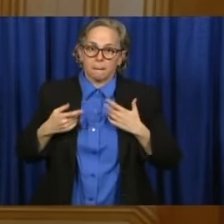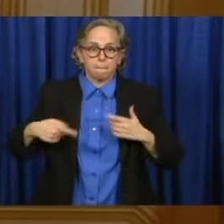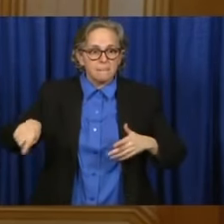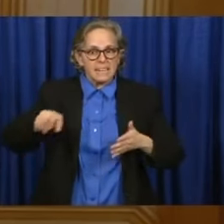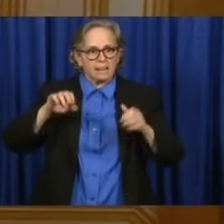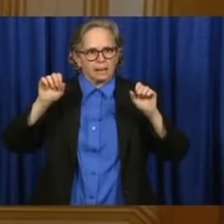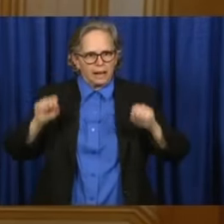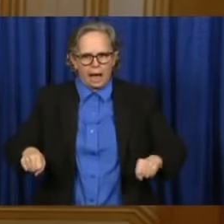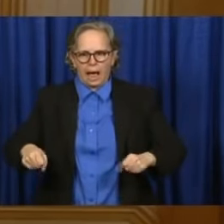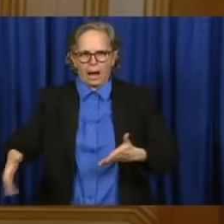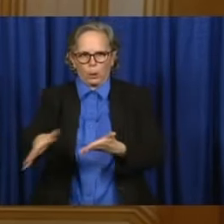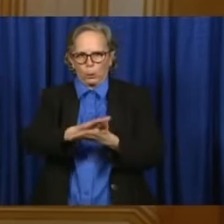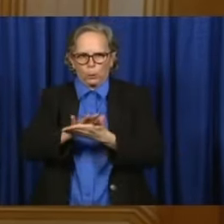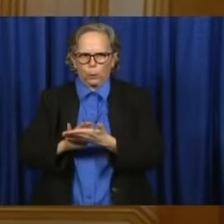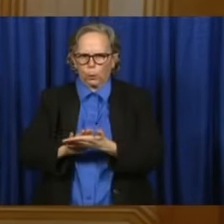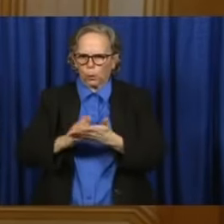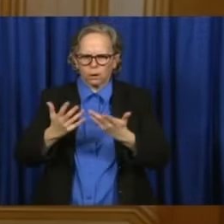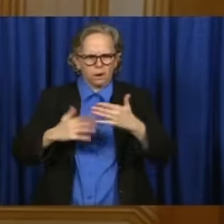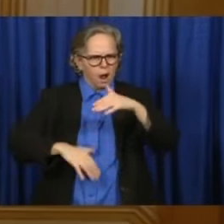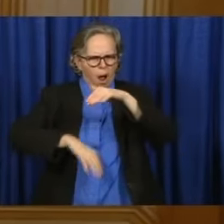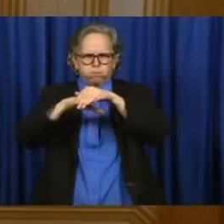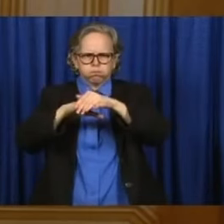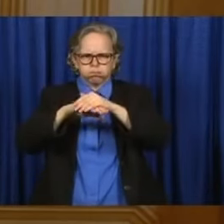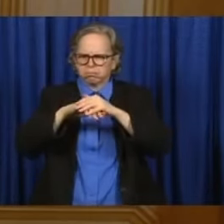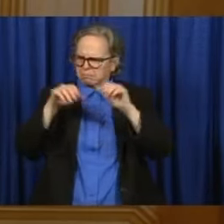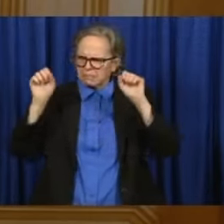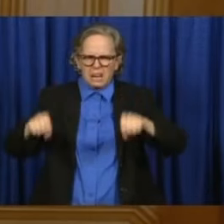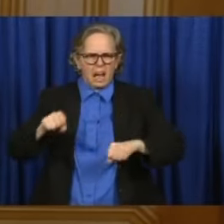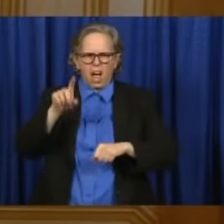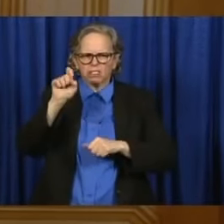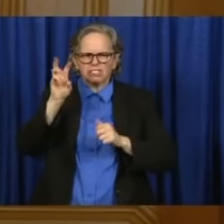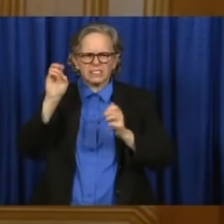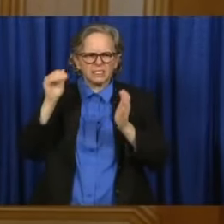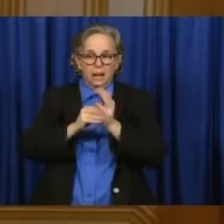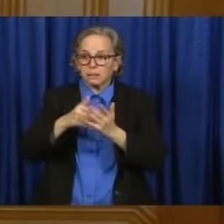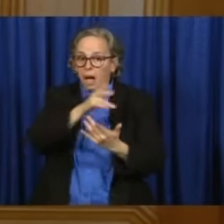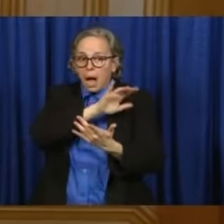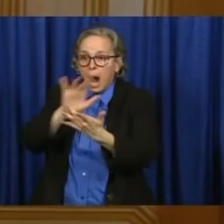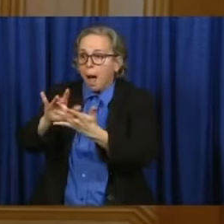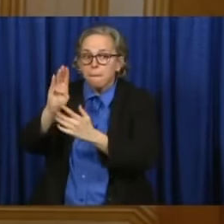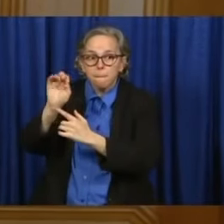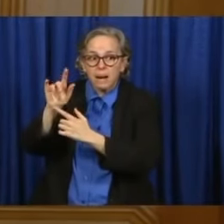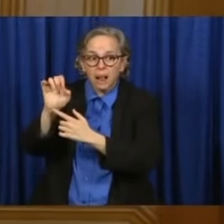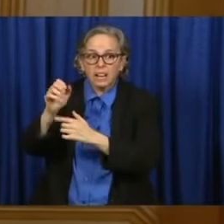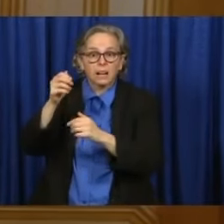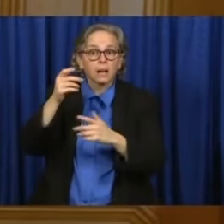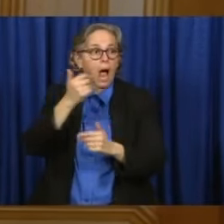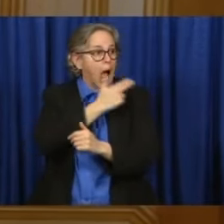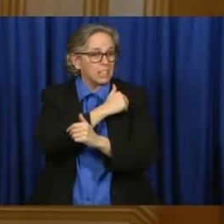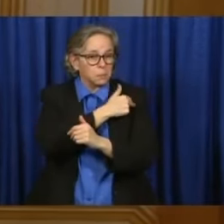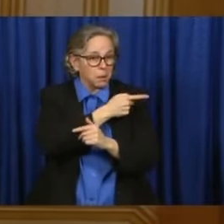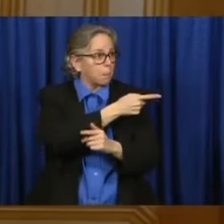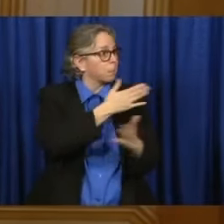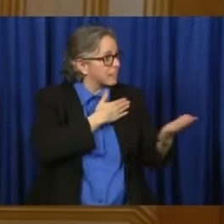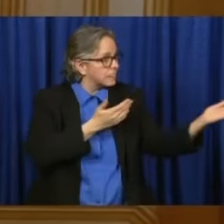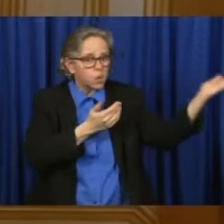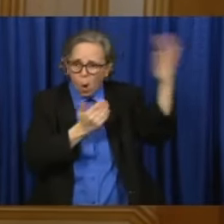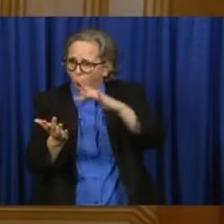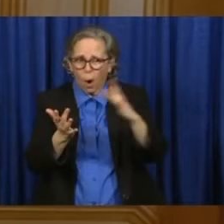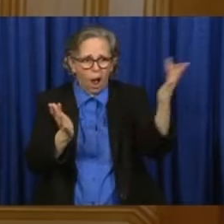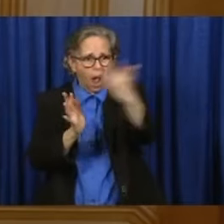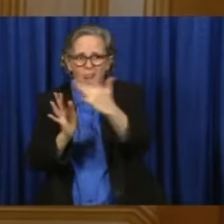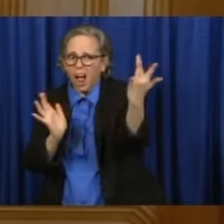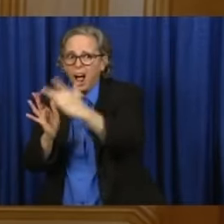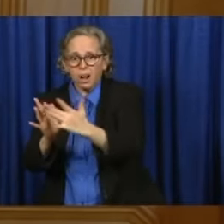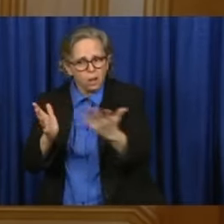for you. Please contact them. And so this is something that each hospital we would encourage you